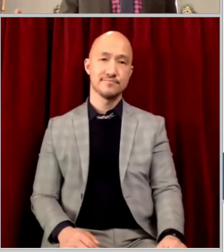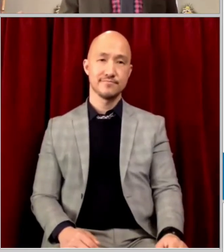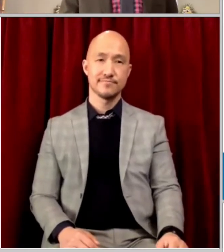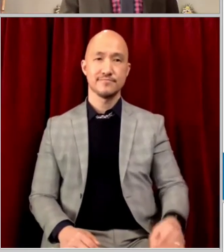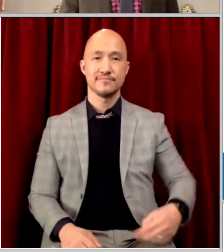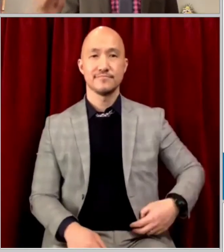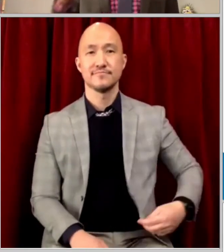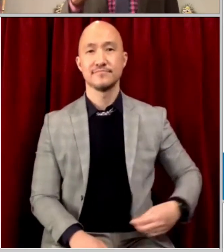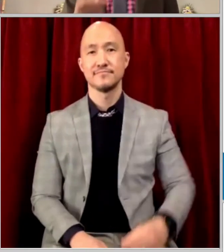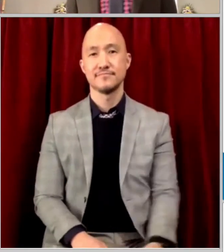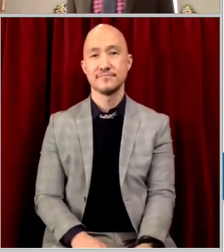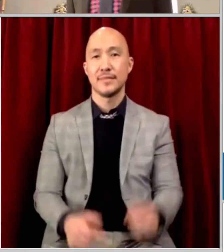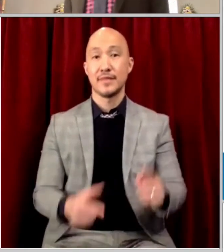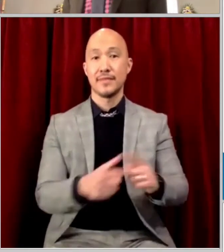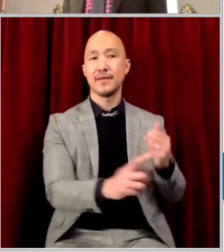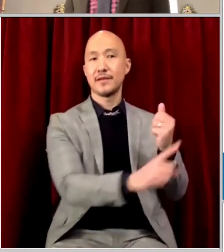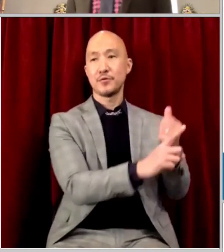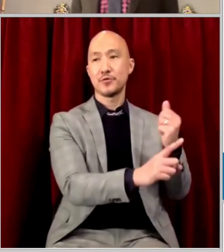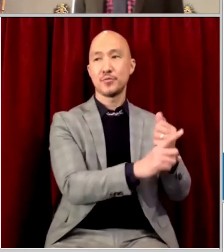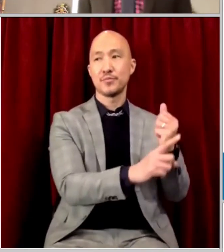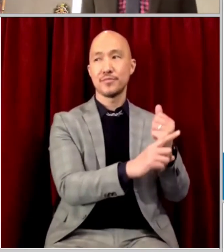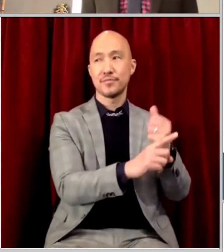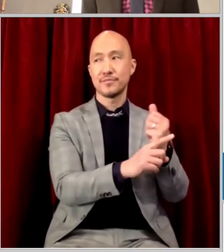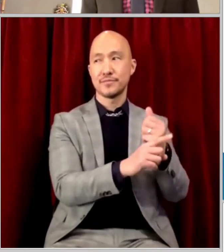told them. That's what they really said.